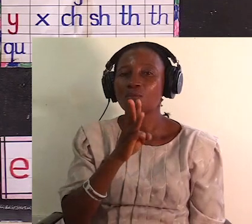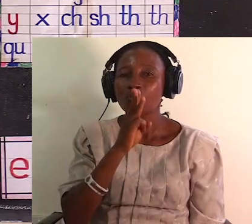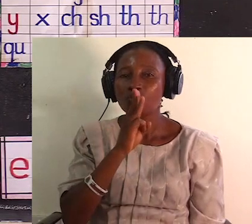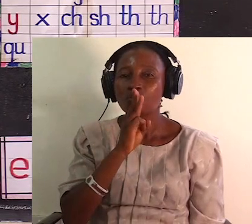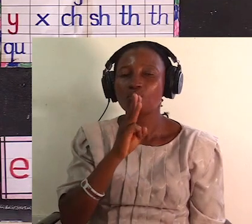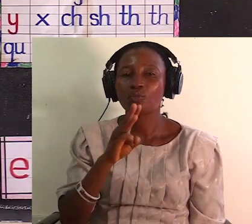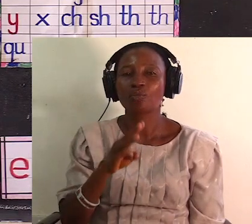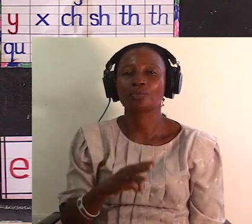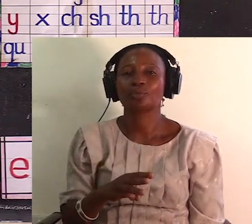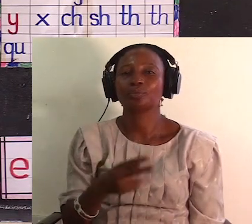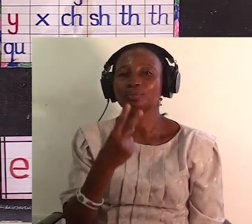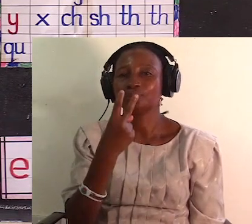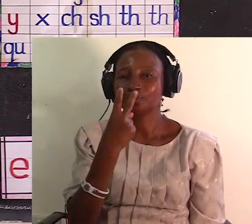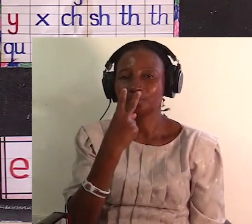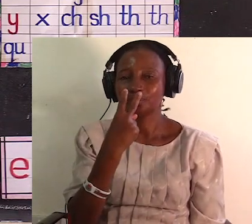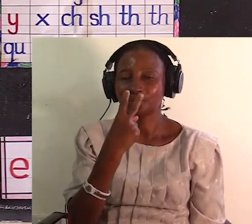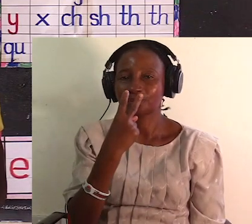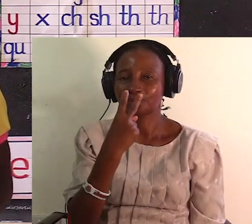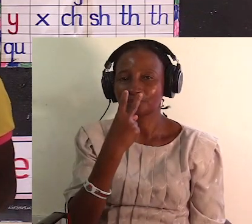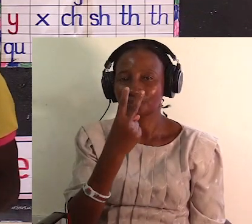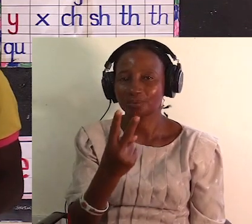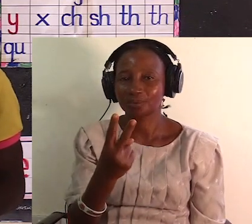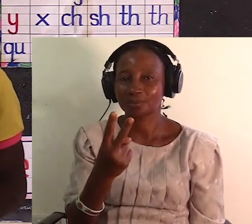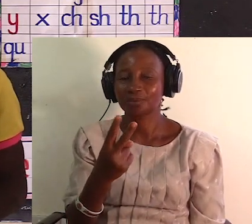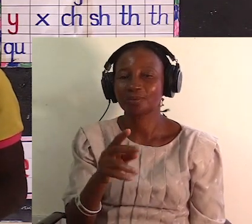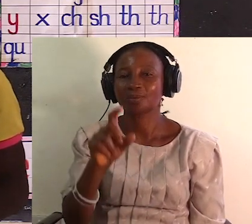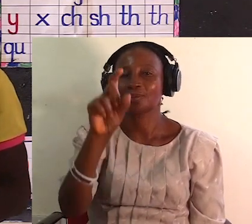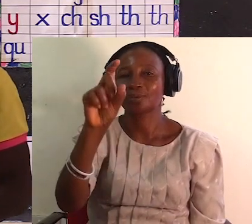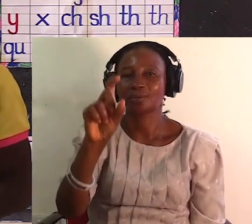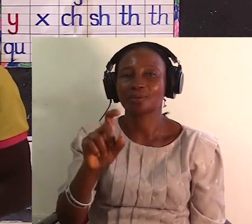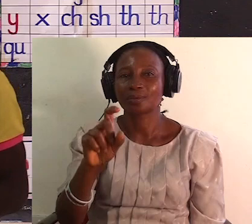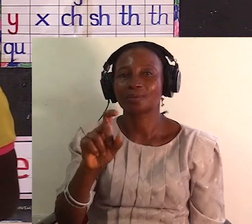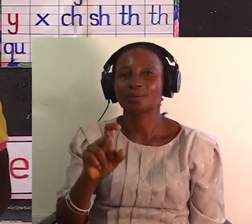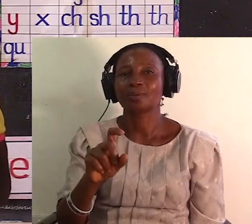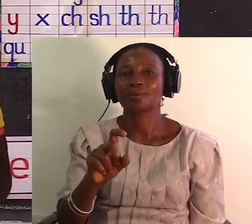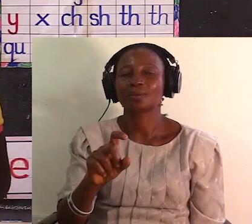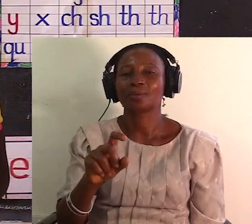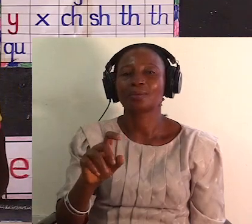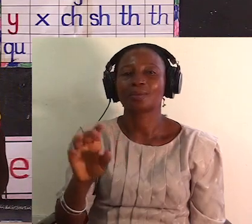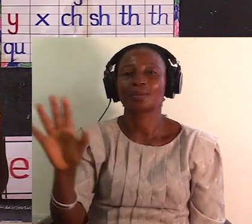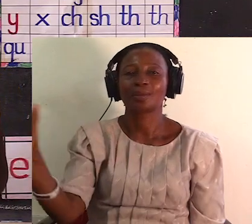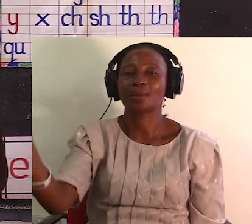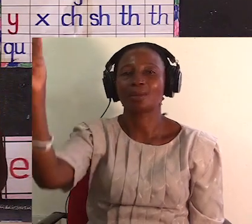will hear the word bingo. Are we together?